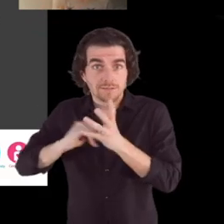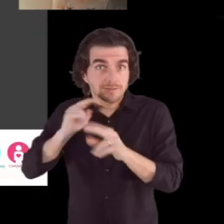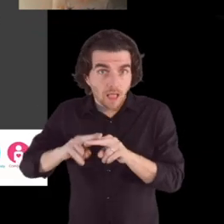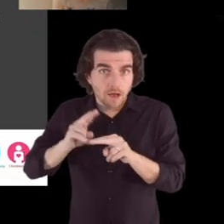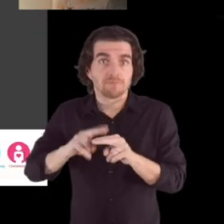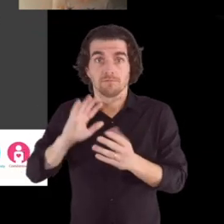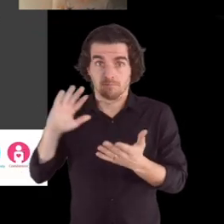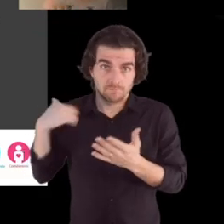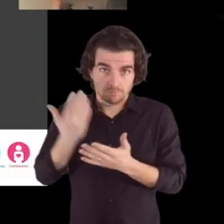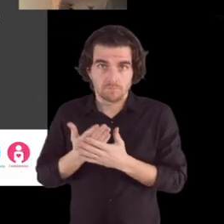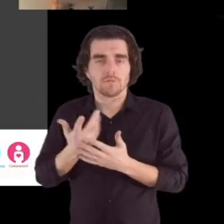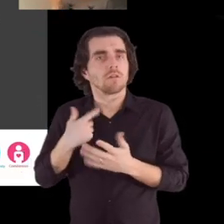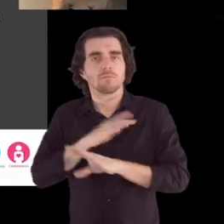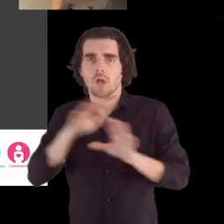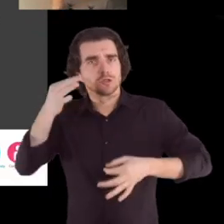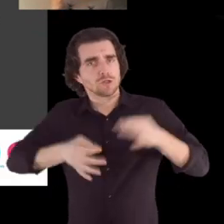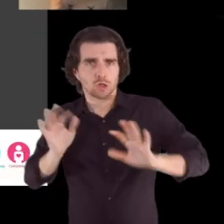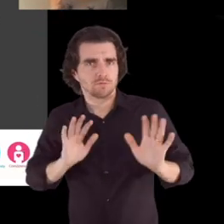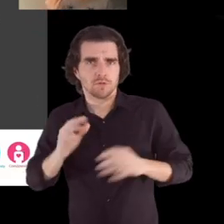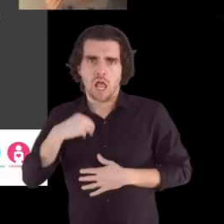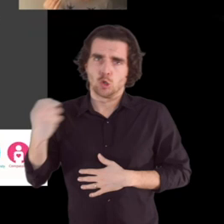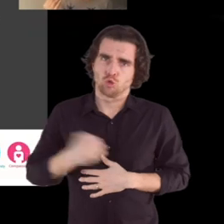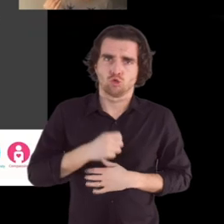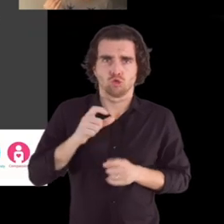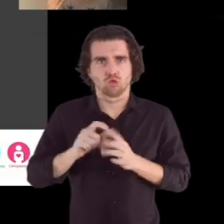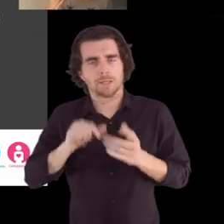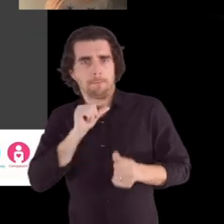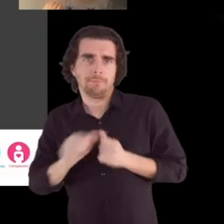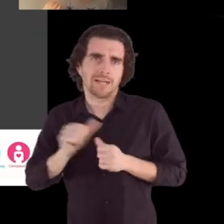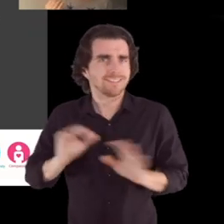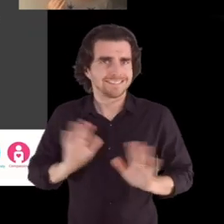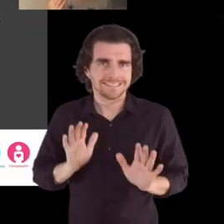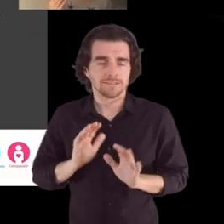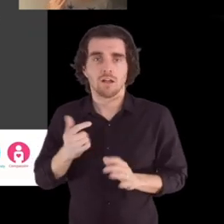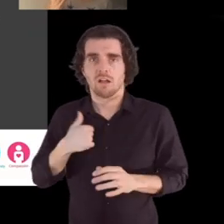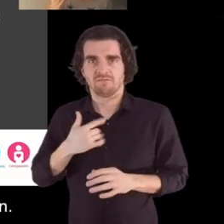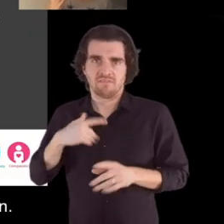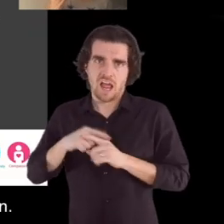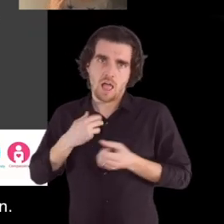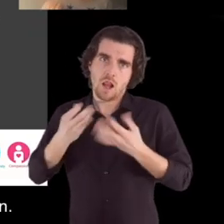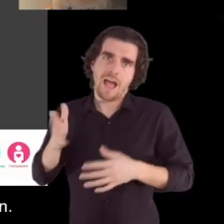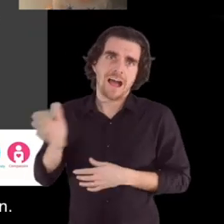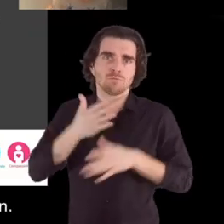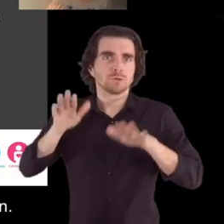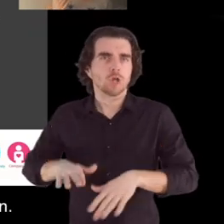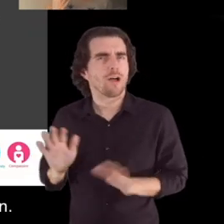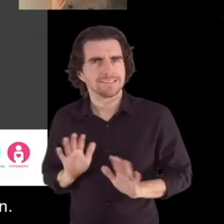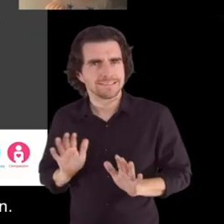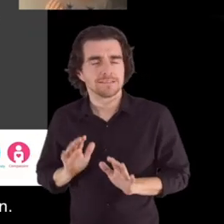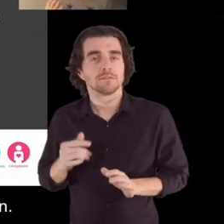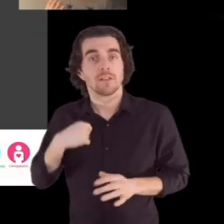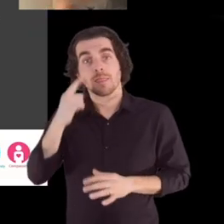having with staff over the last while, there's just that real judgment there that I should be better than this. I feel like I've let everybody